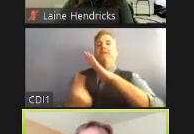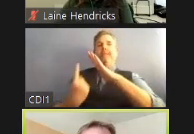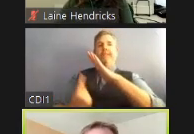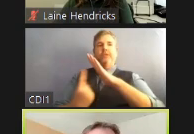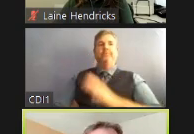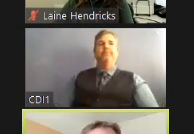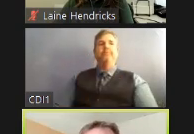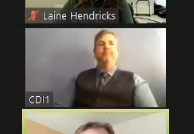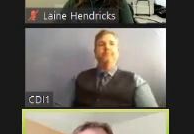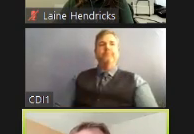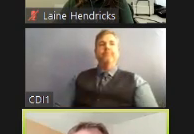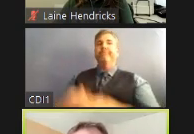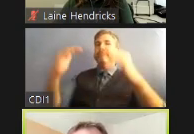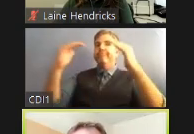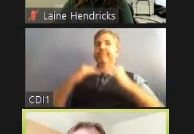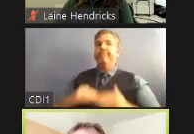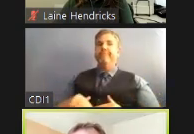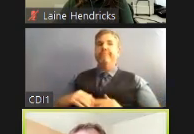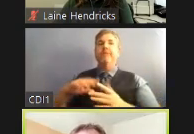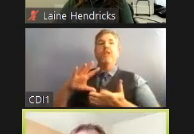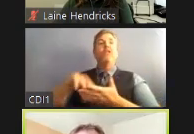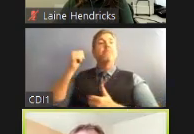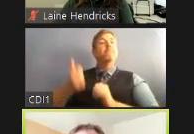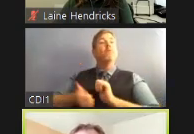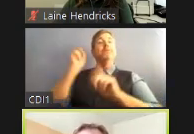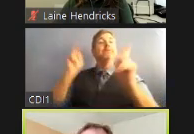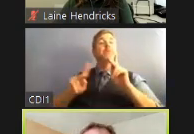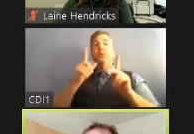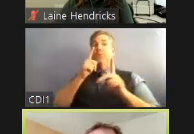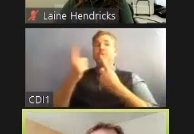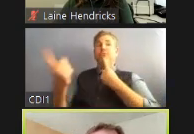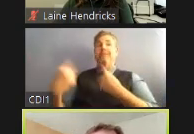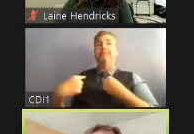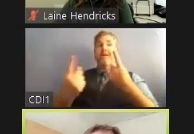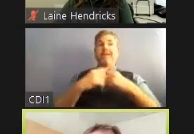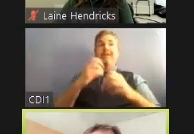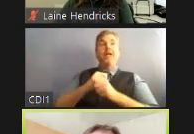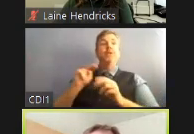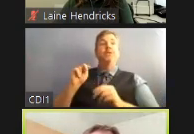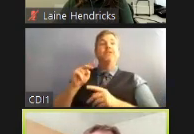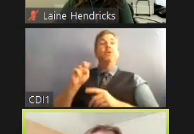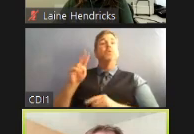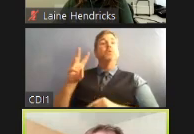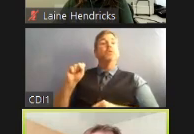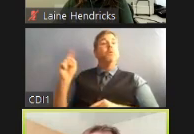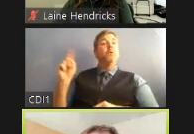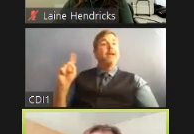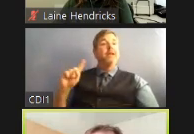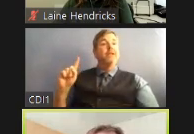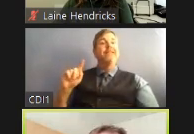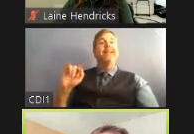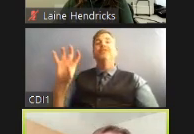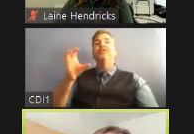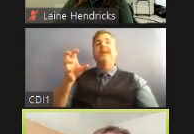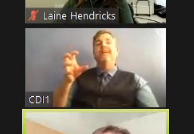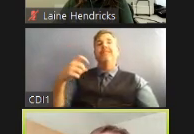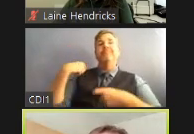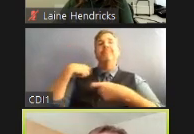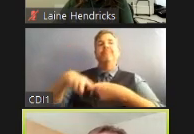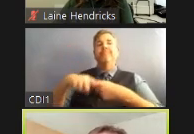of respondents were getting their news from Telemundo and Univision, so have formed relationships with those media outlets.